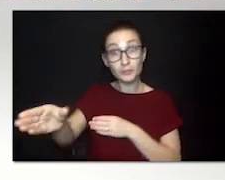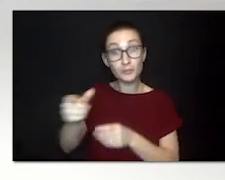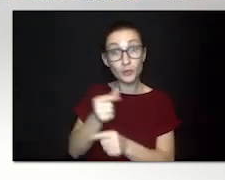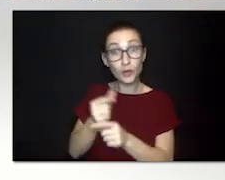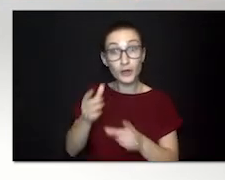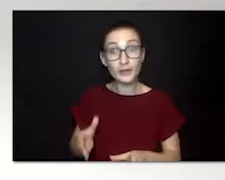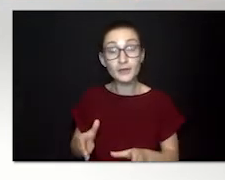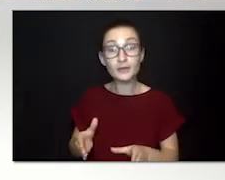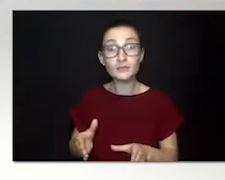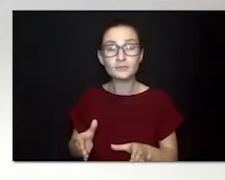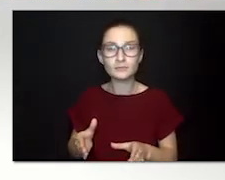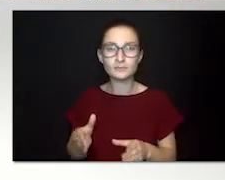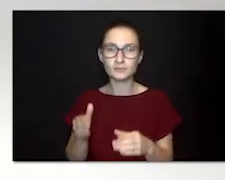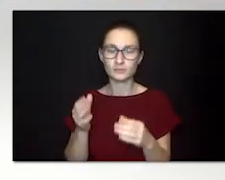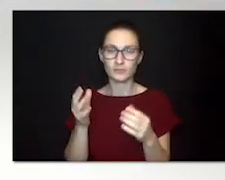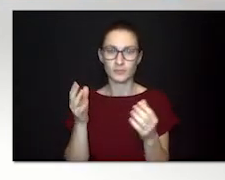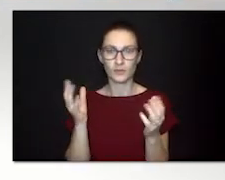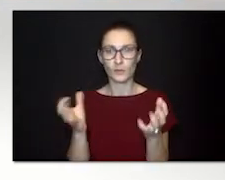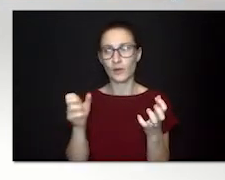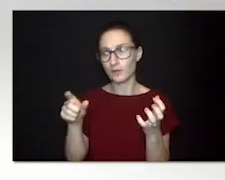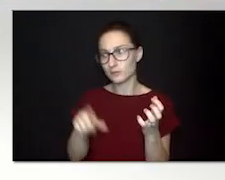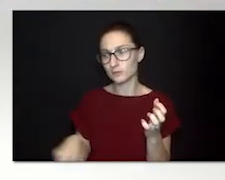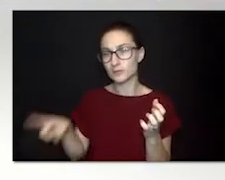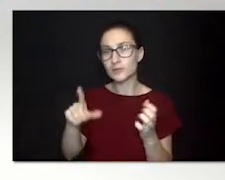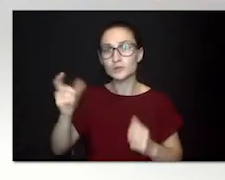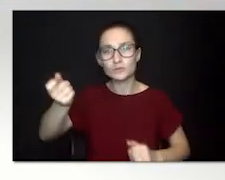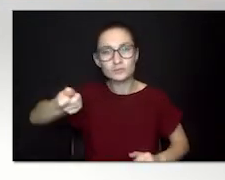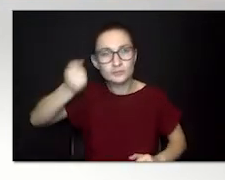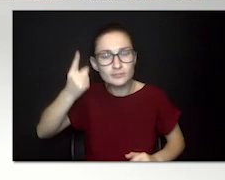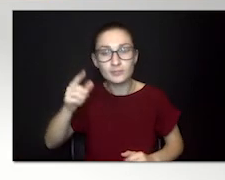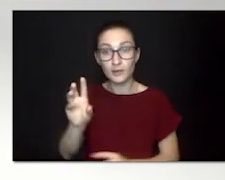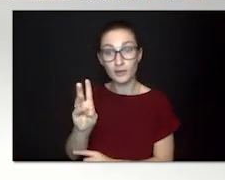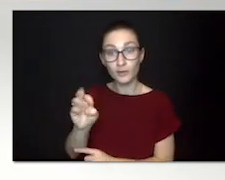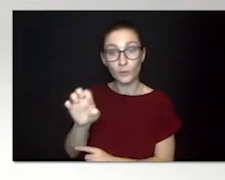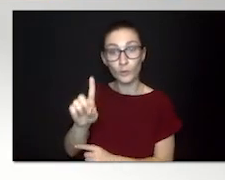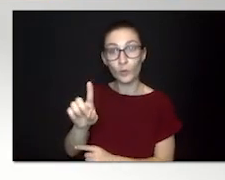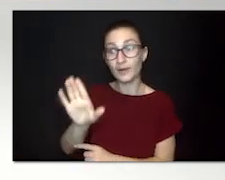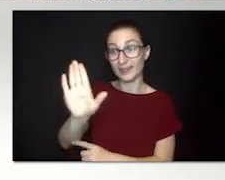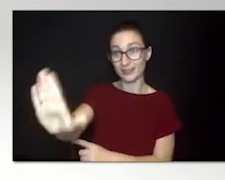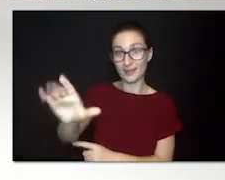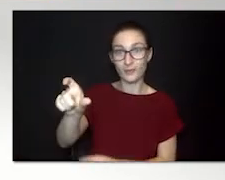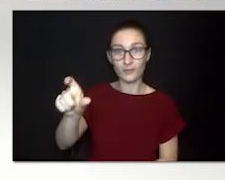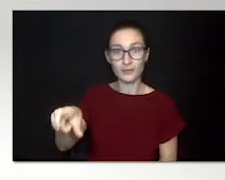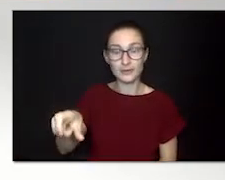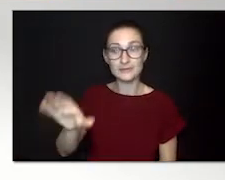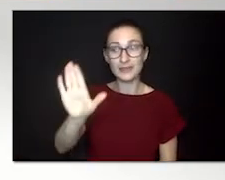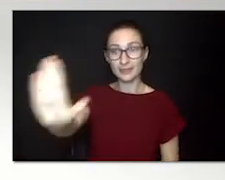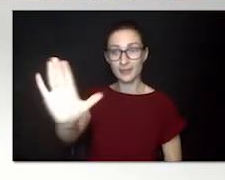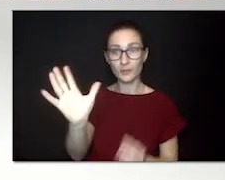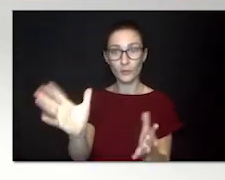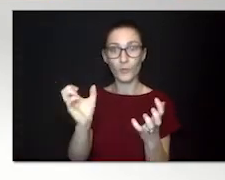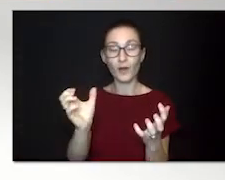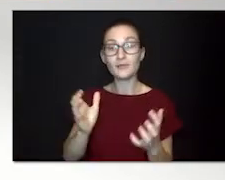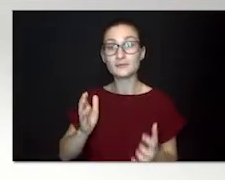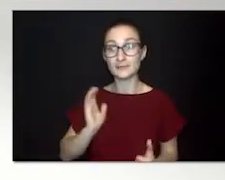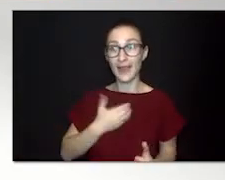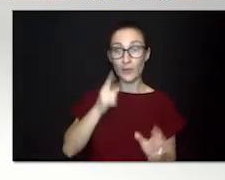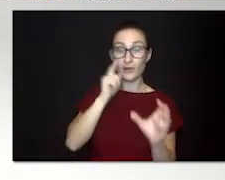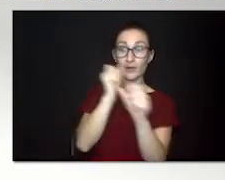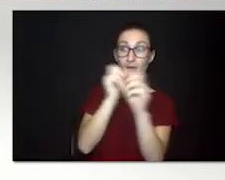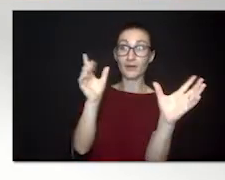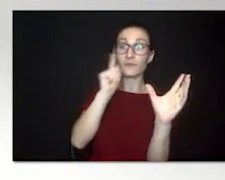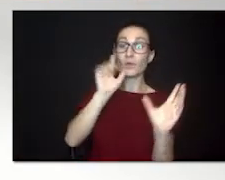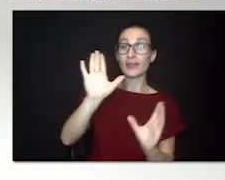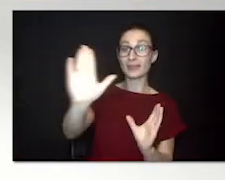of a professional guardian, that they understand, what the ward's needs are, what the ward's wants are, what you envision for